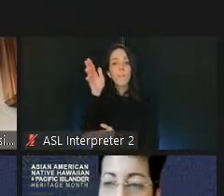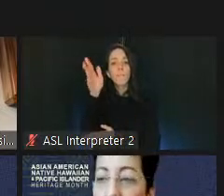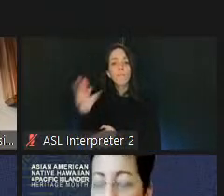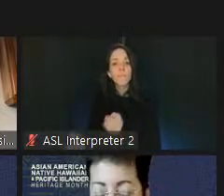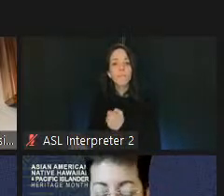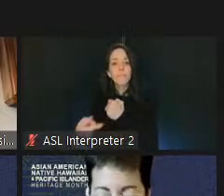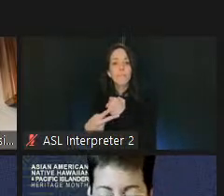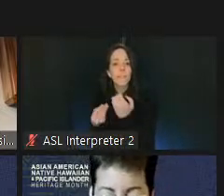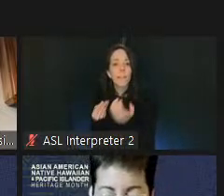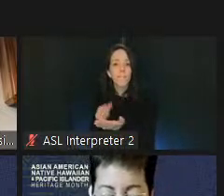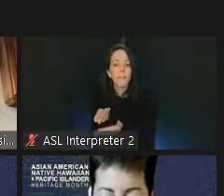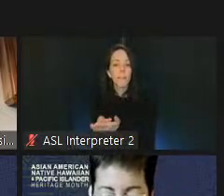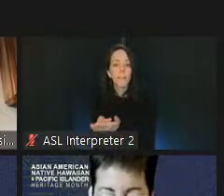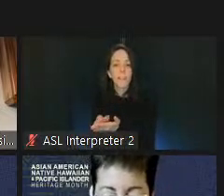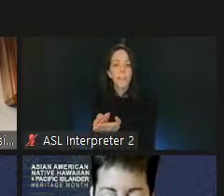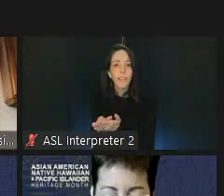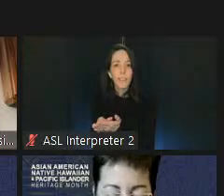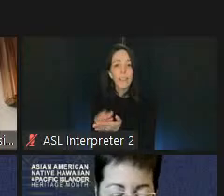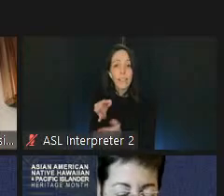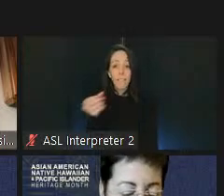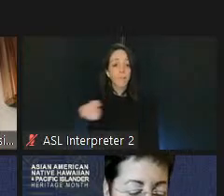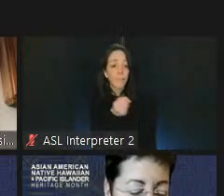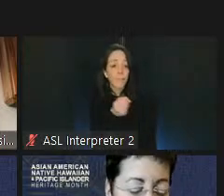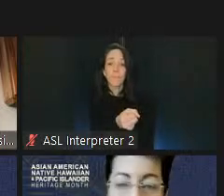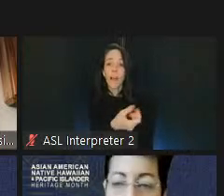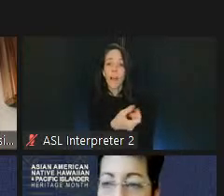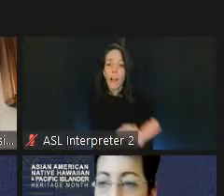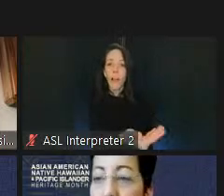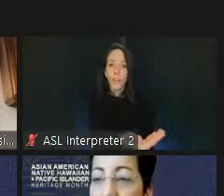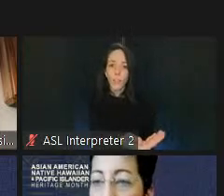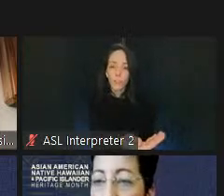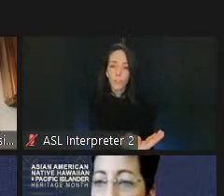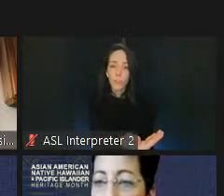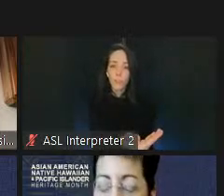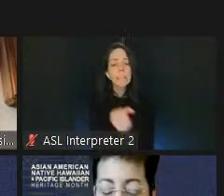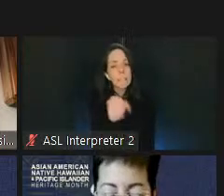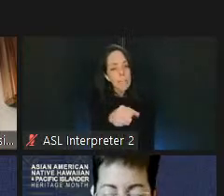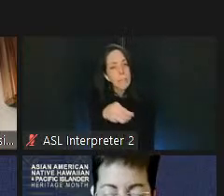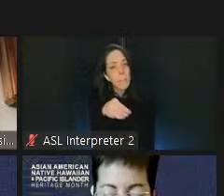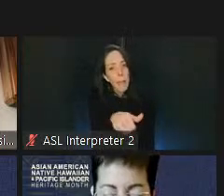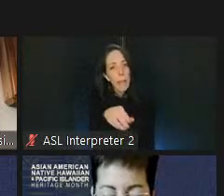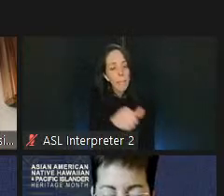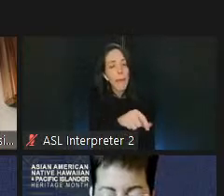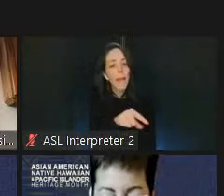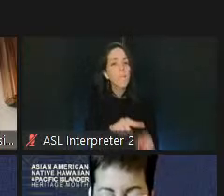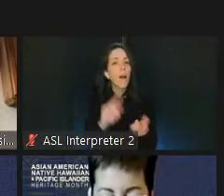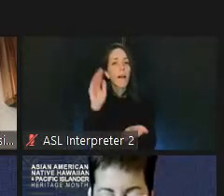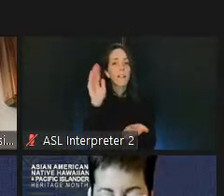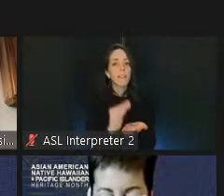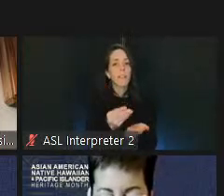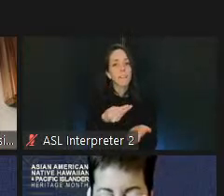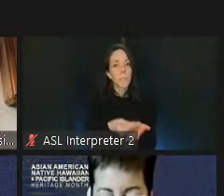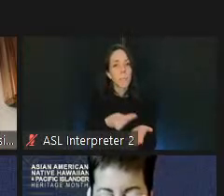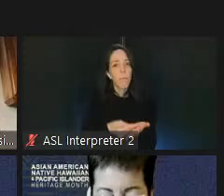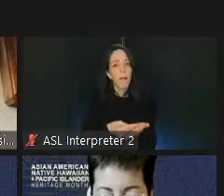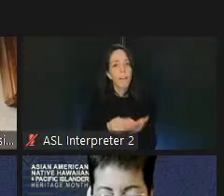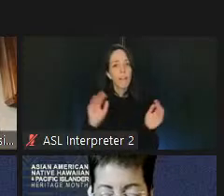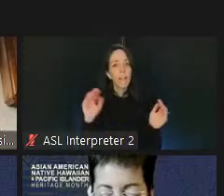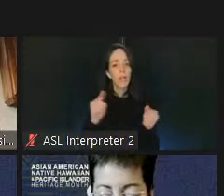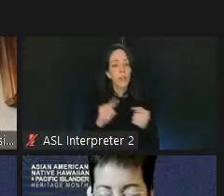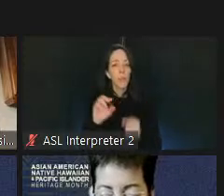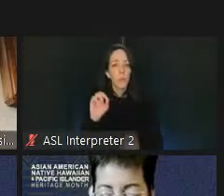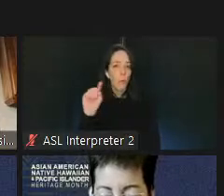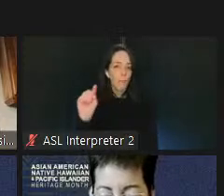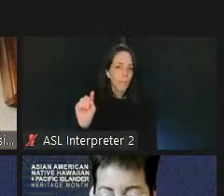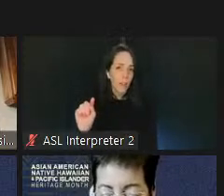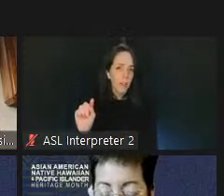ratios, that's, staff client ratios that they need to be aware of. So we are looking at all of those factors when determining